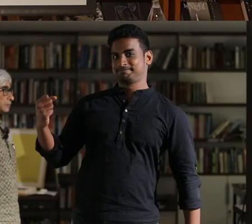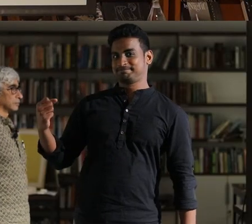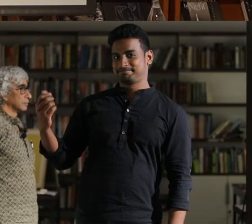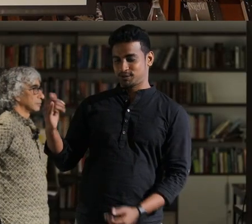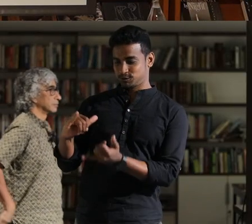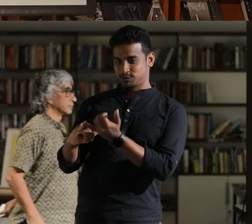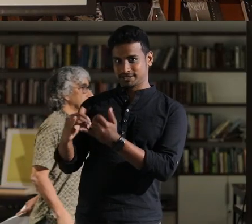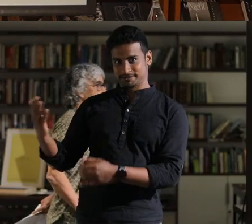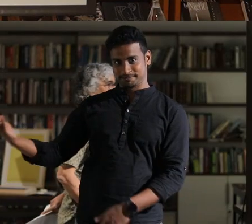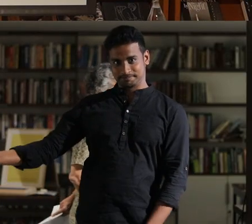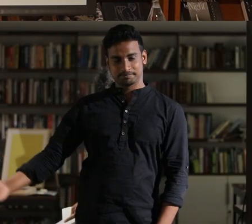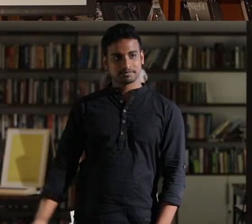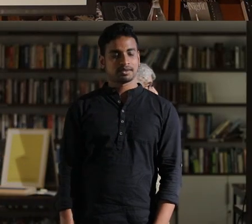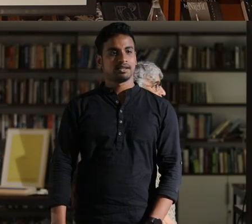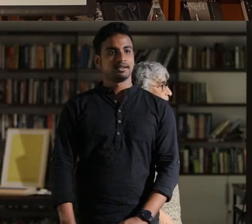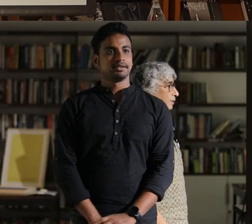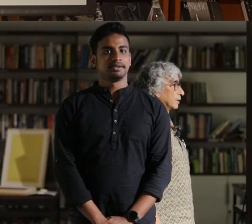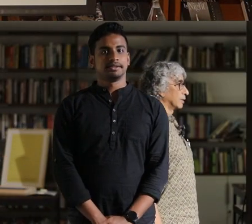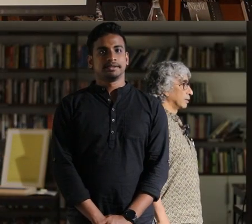Sarkar.